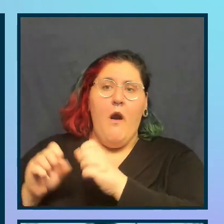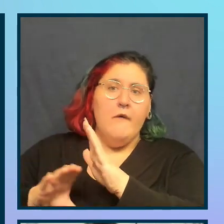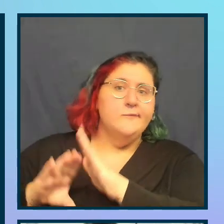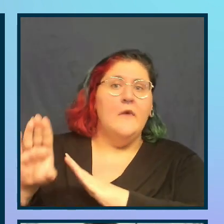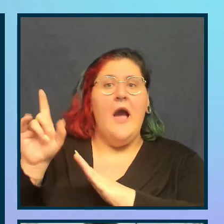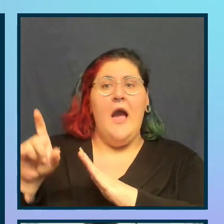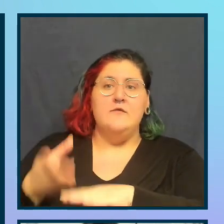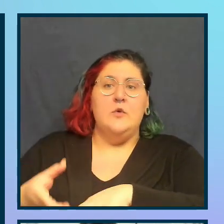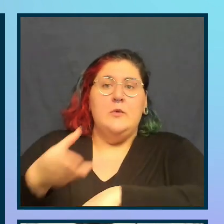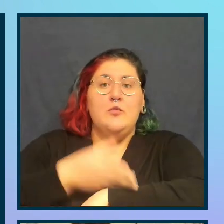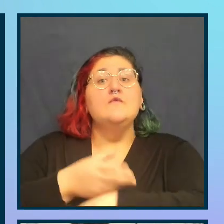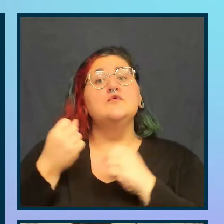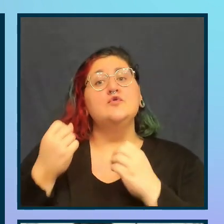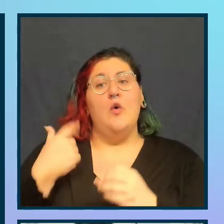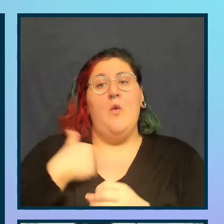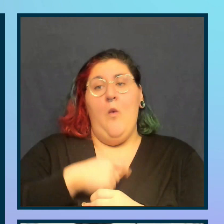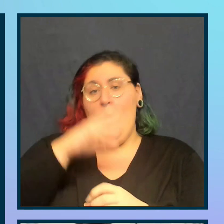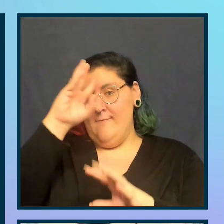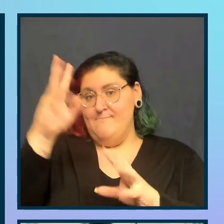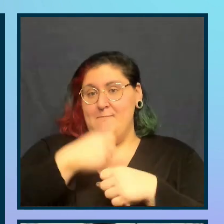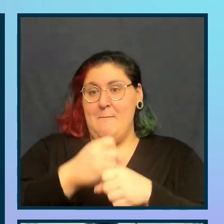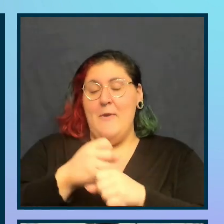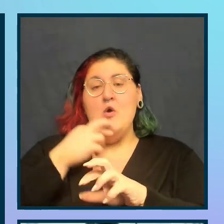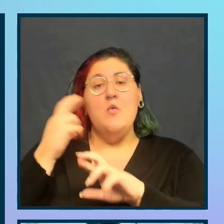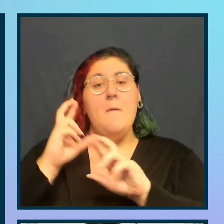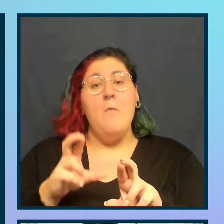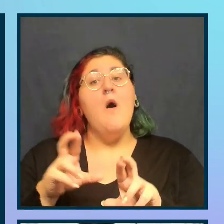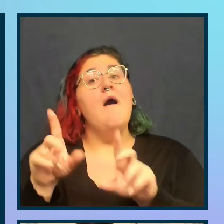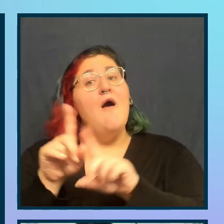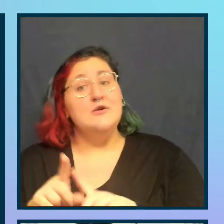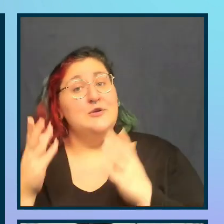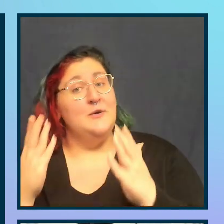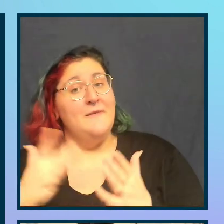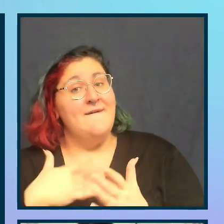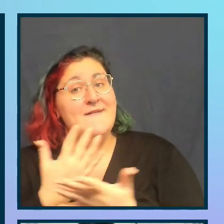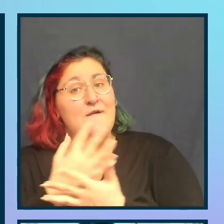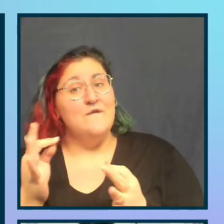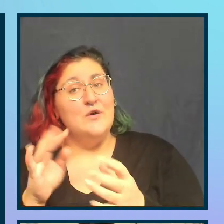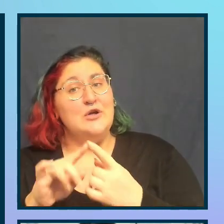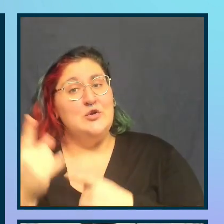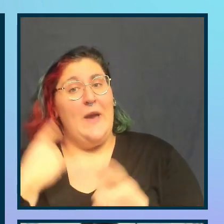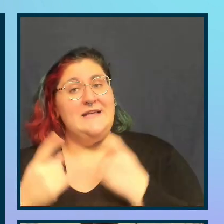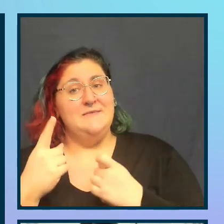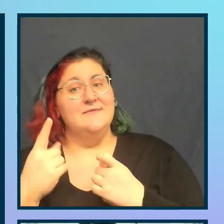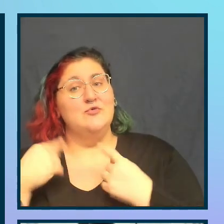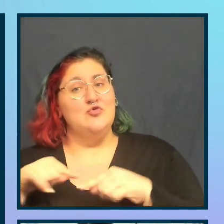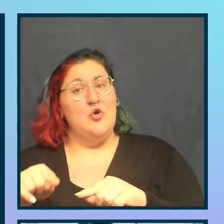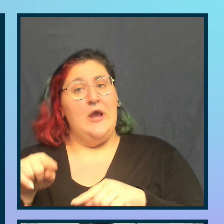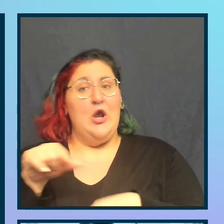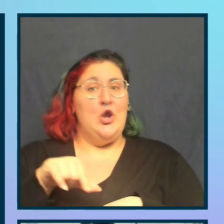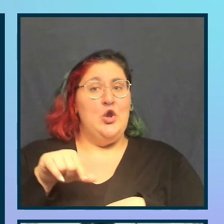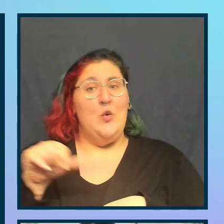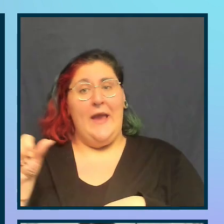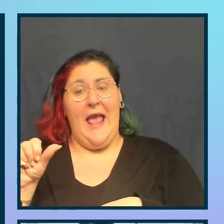and you're feel free to pepper me with questions in the Q&A. So that's what's covered with automated, and that's not enough.